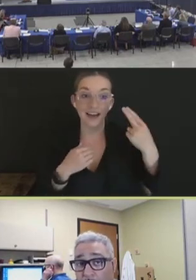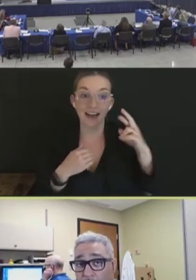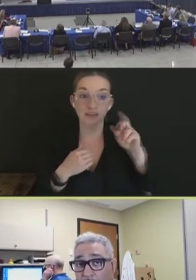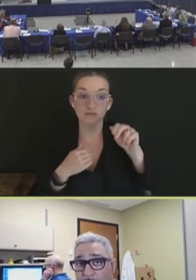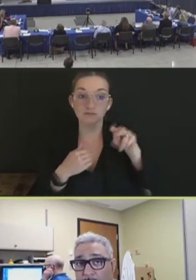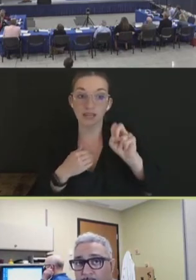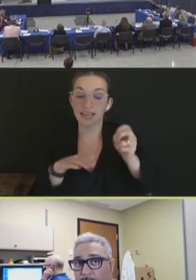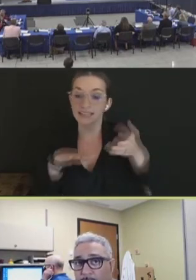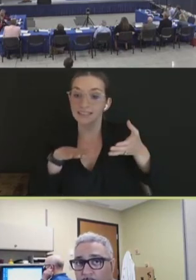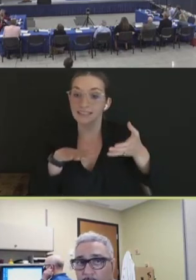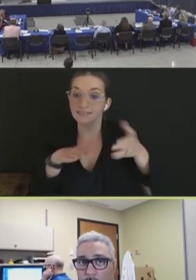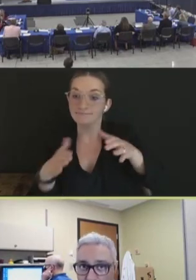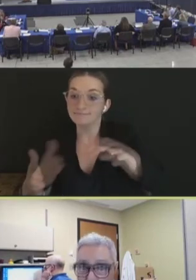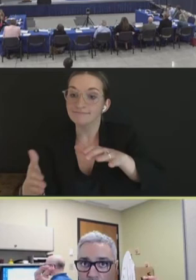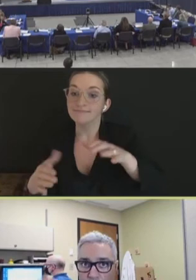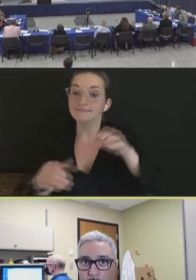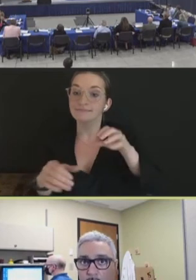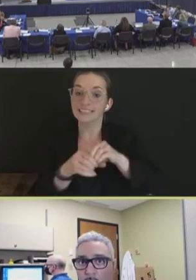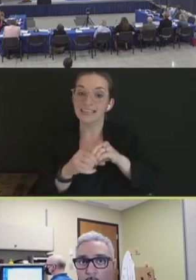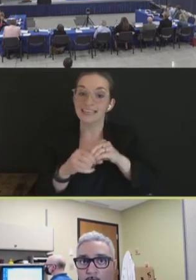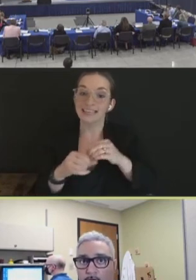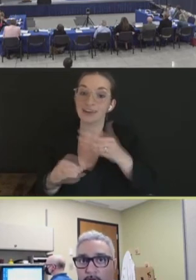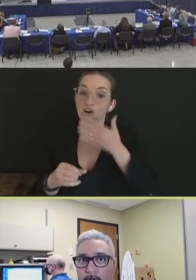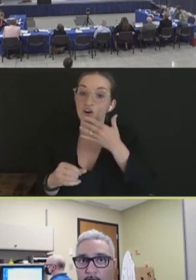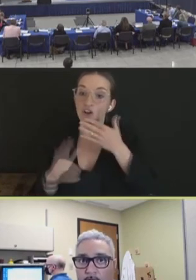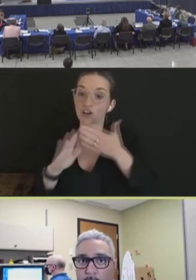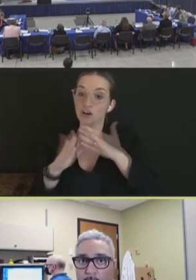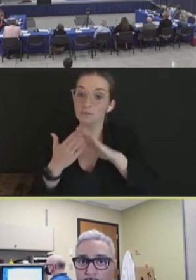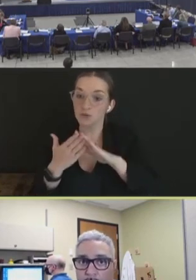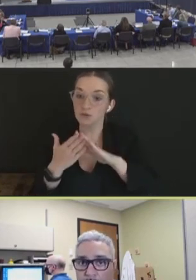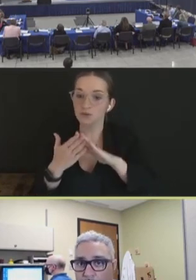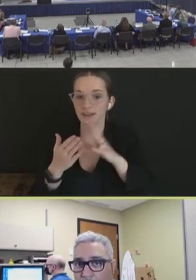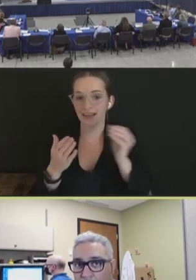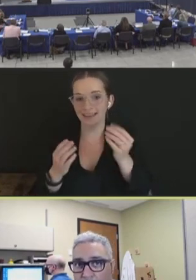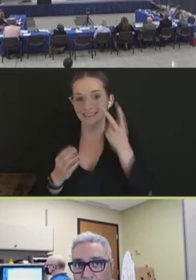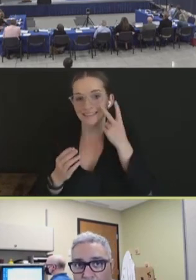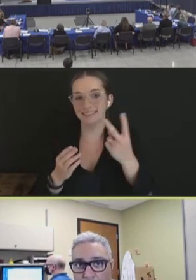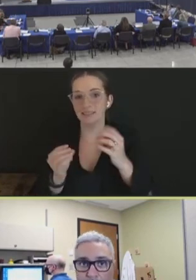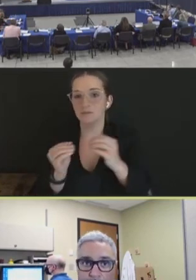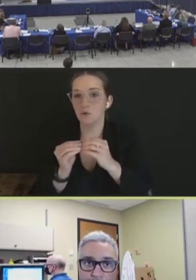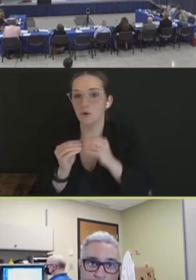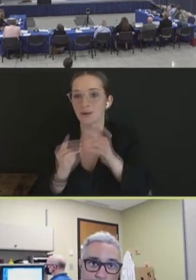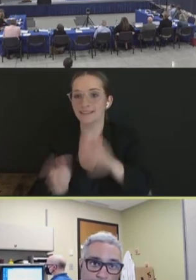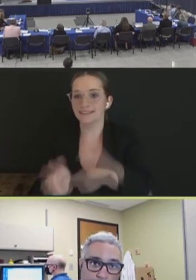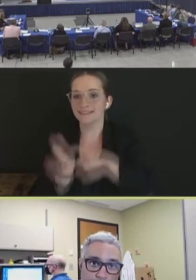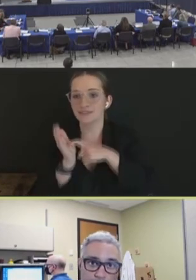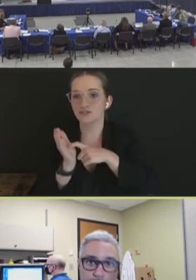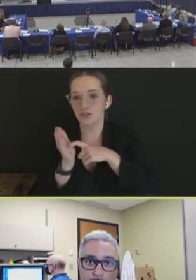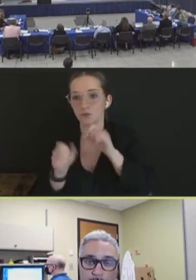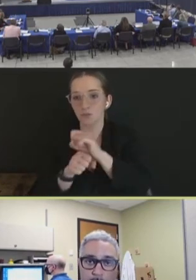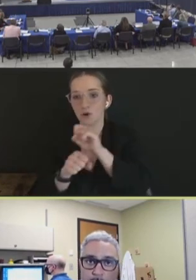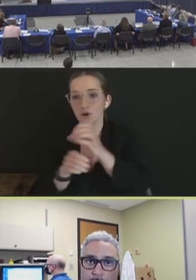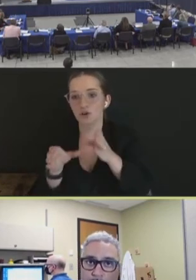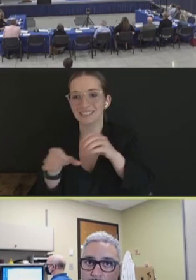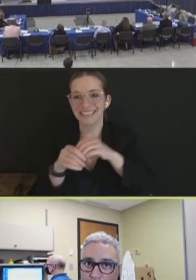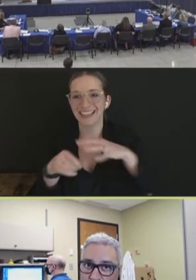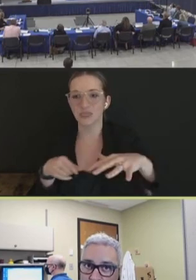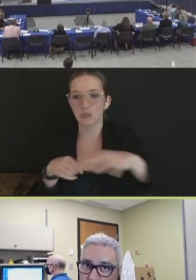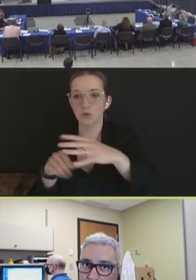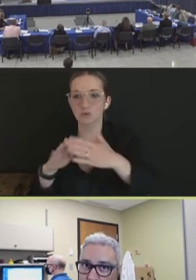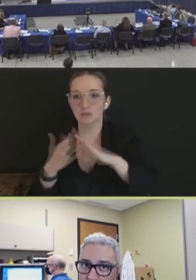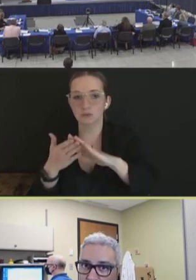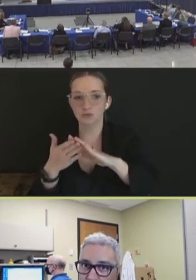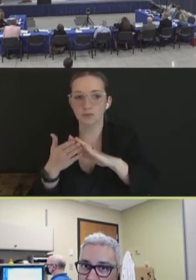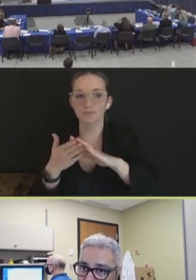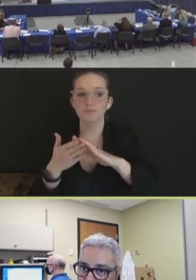communities of color, especially seeing, more essential workers in these communities. Next slide, please. So I just want to stop and